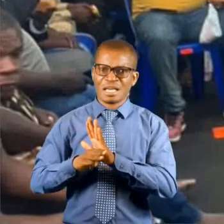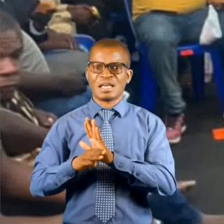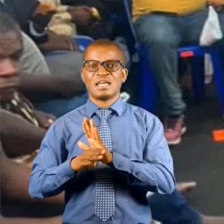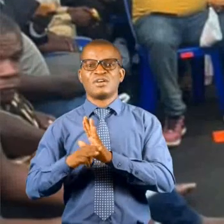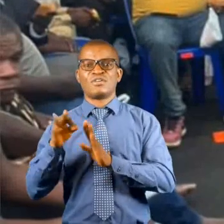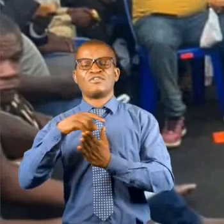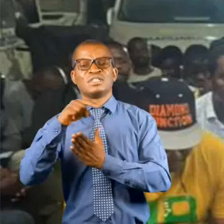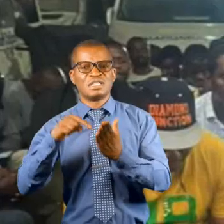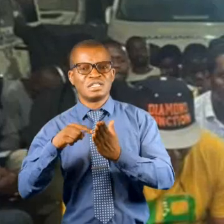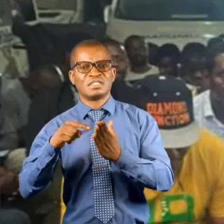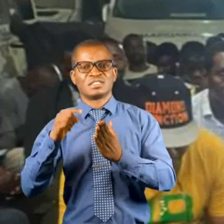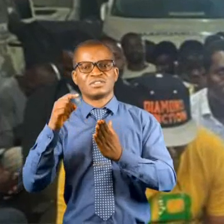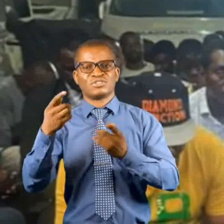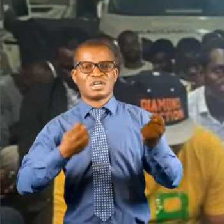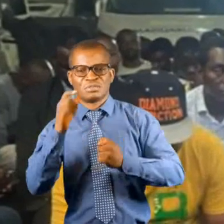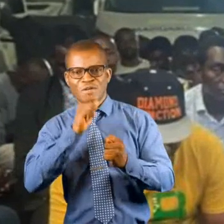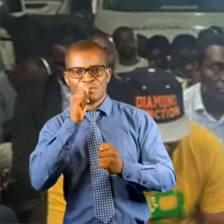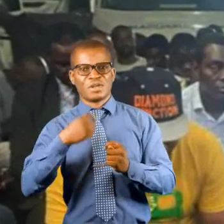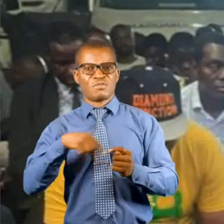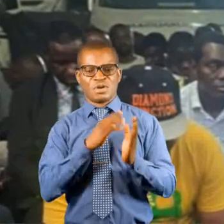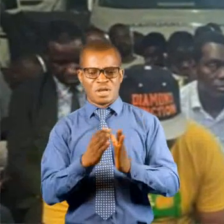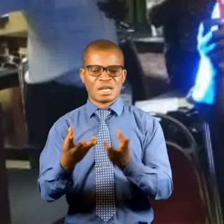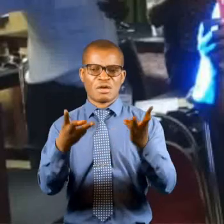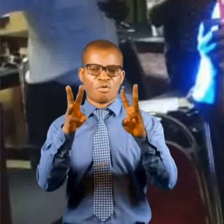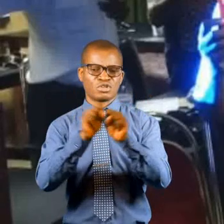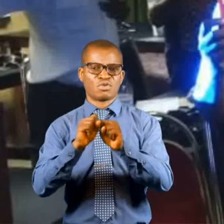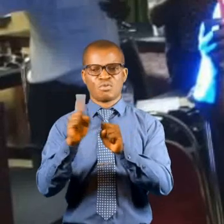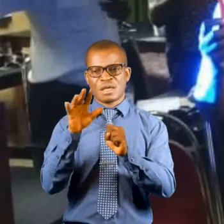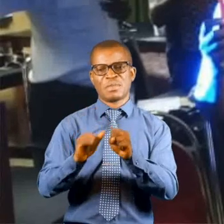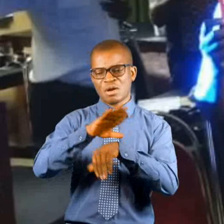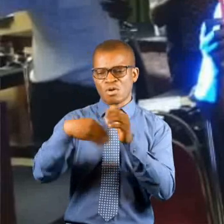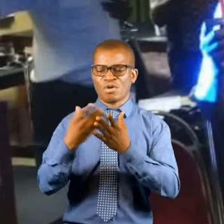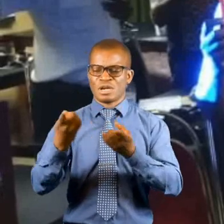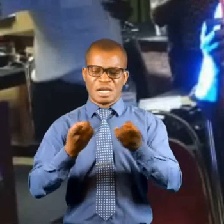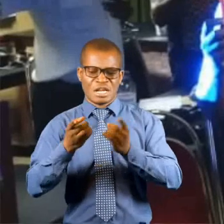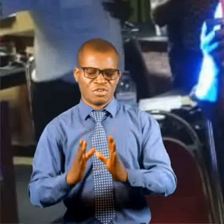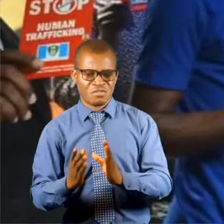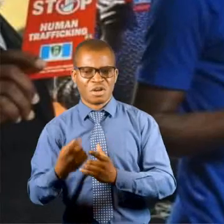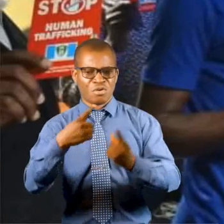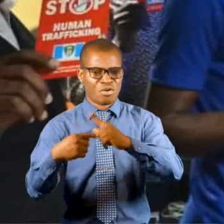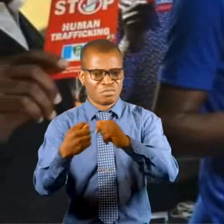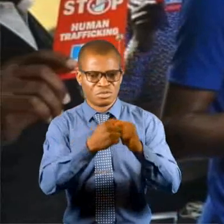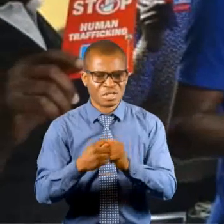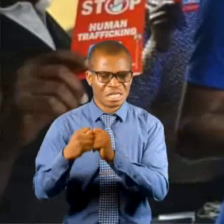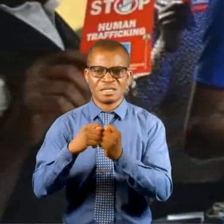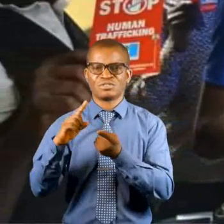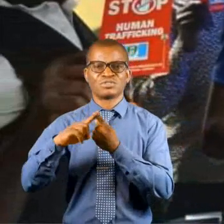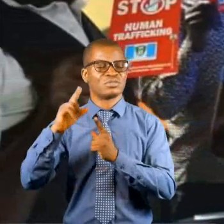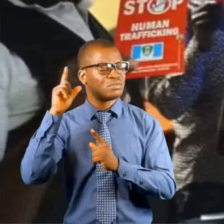transport companies workshops where these drivers come together